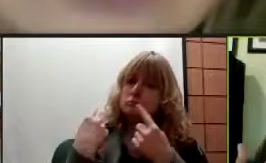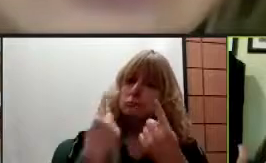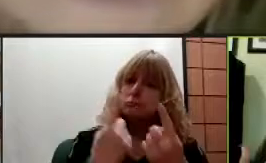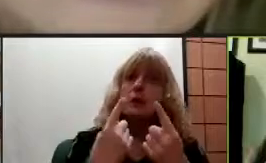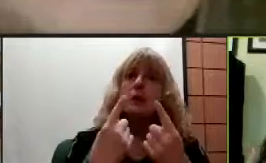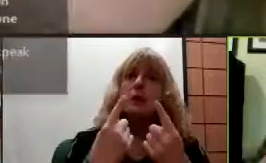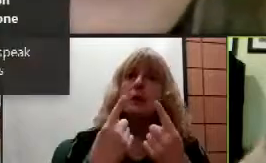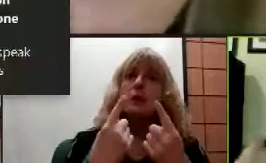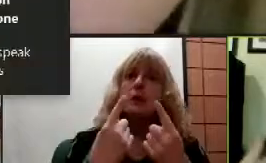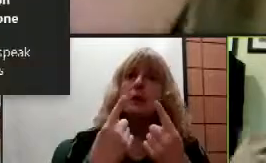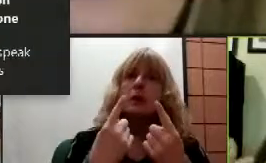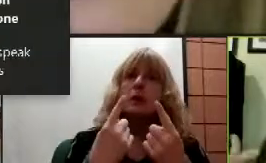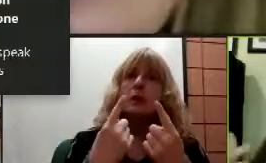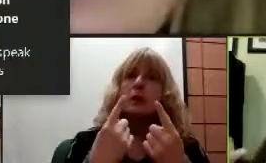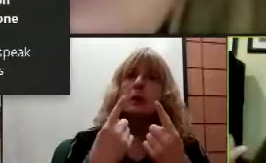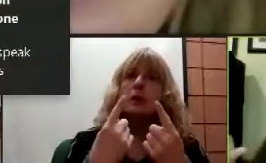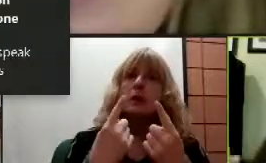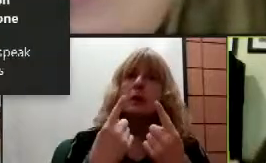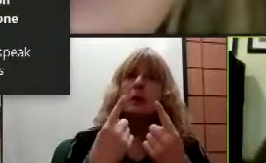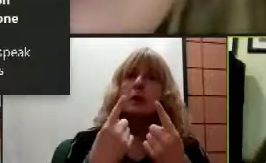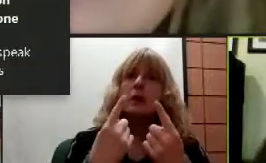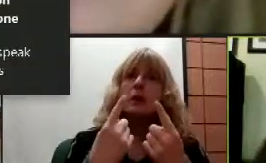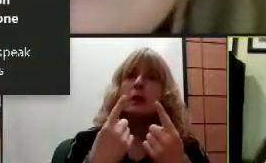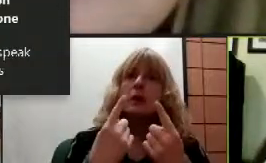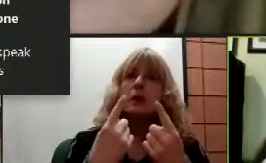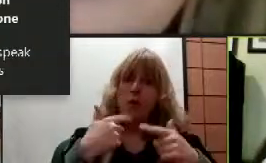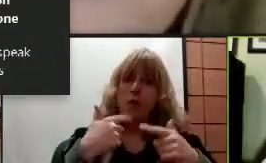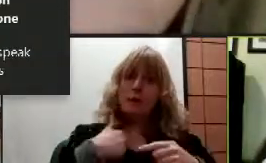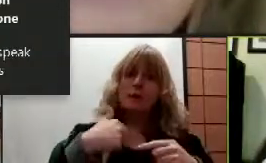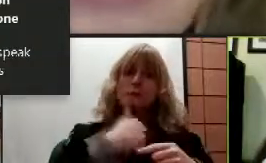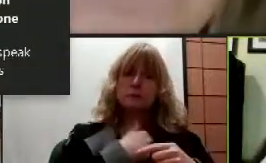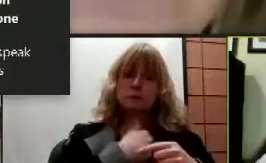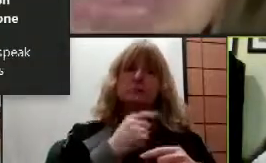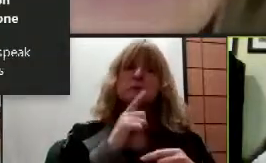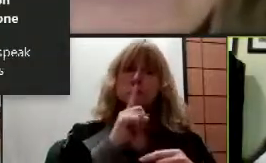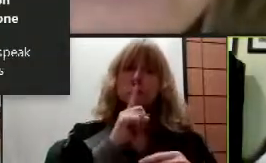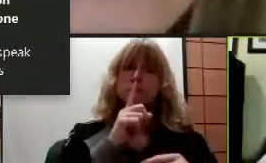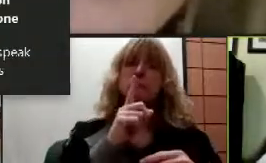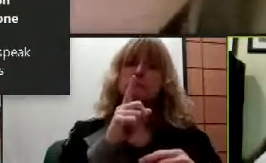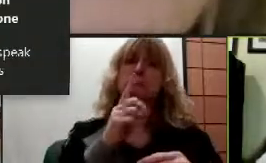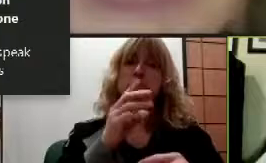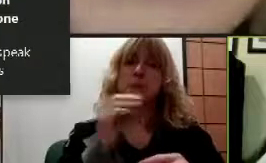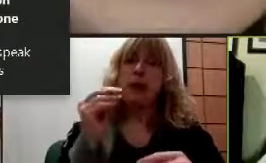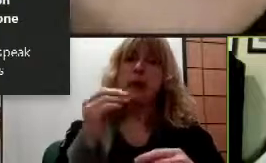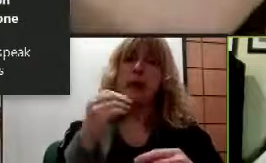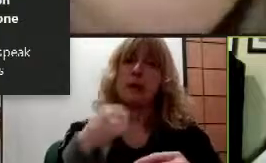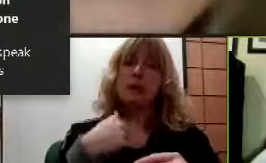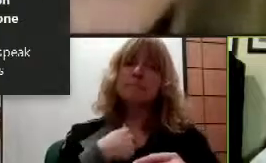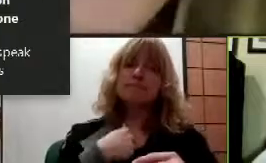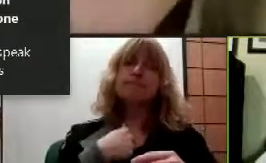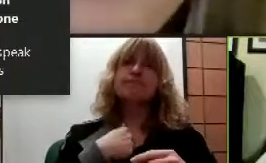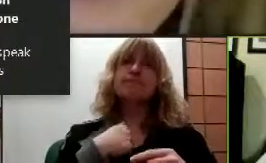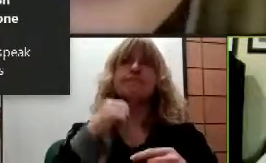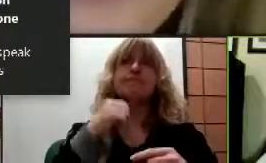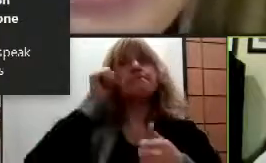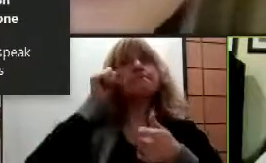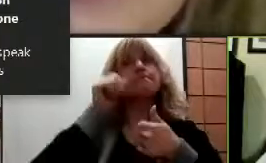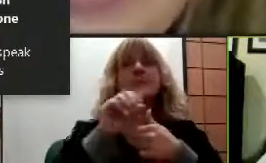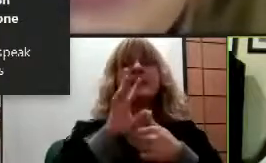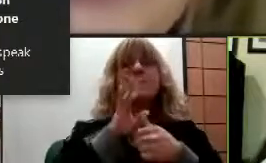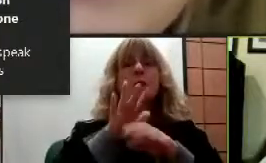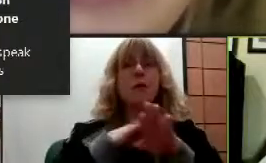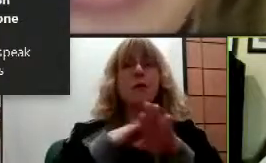all of us, but how important it is. And I'm being reminded to speak slowly for